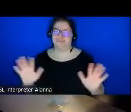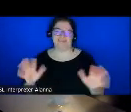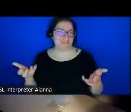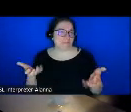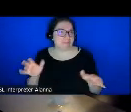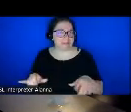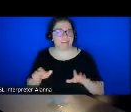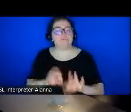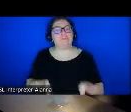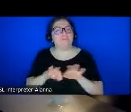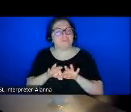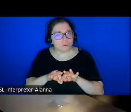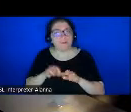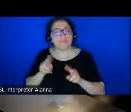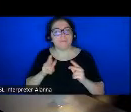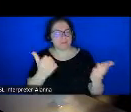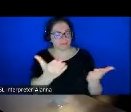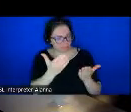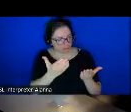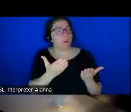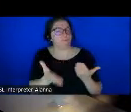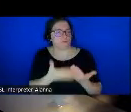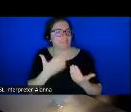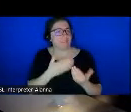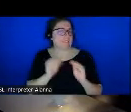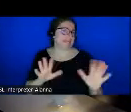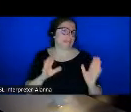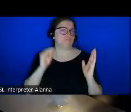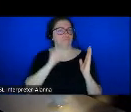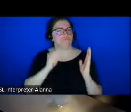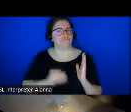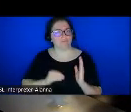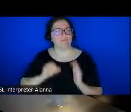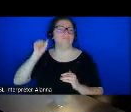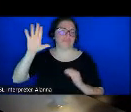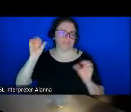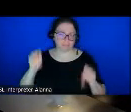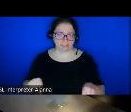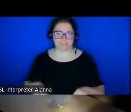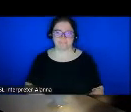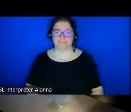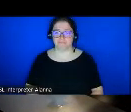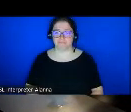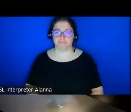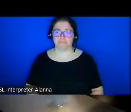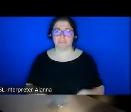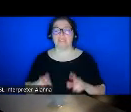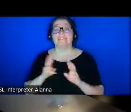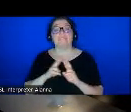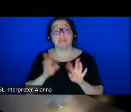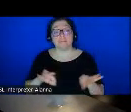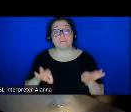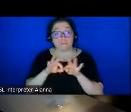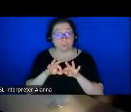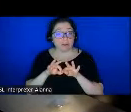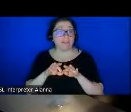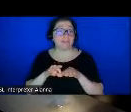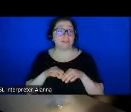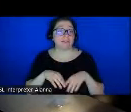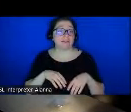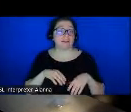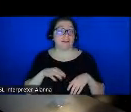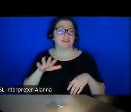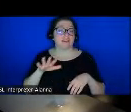we're reaching our voters um as clearly as we possibly can um it's incredibly important in high school for us to have